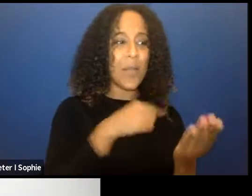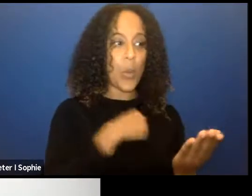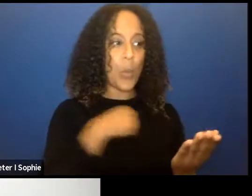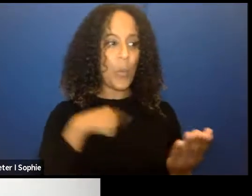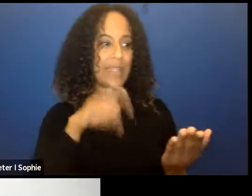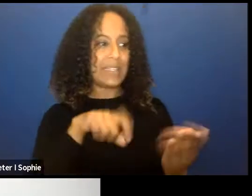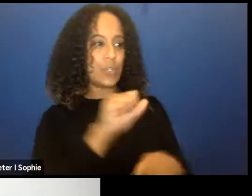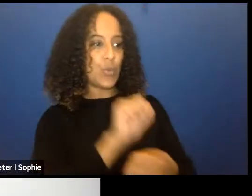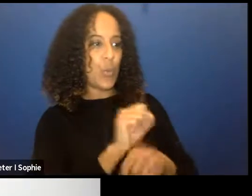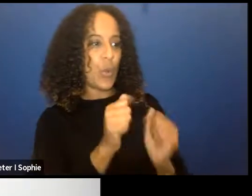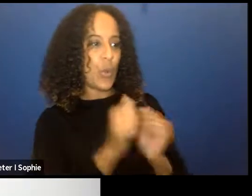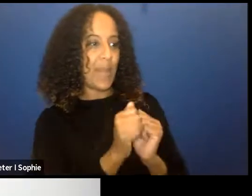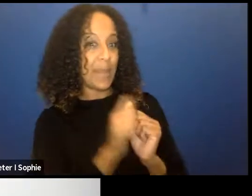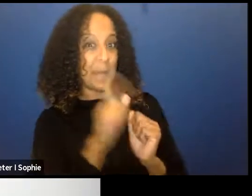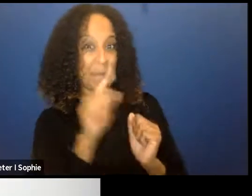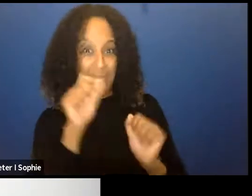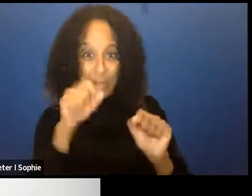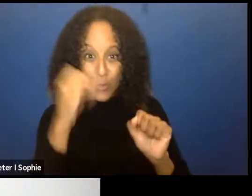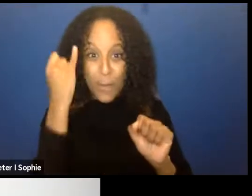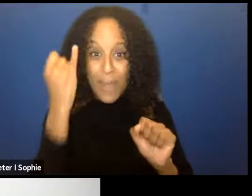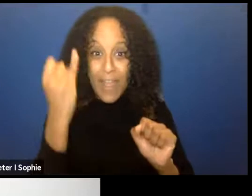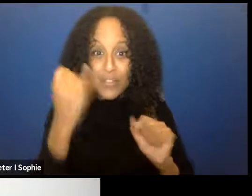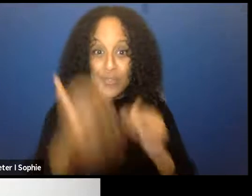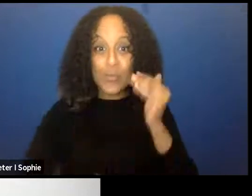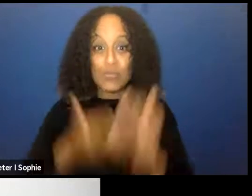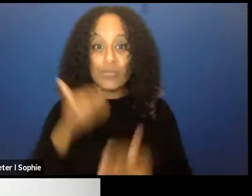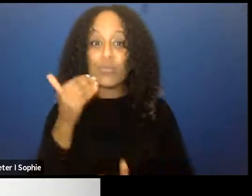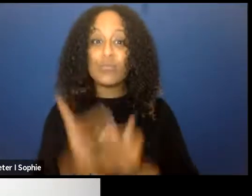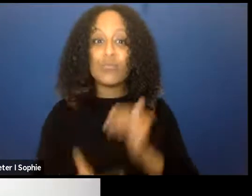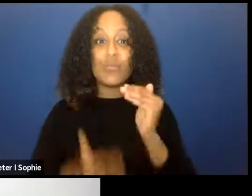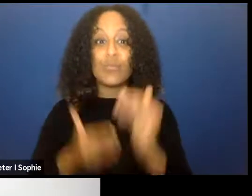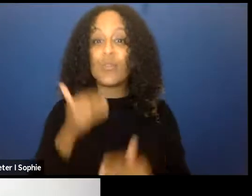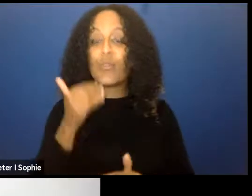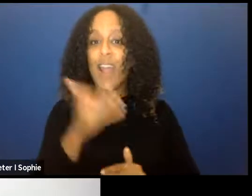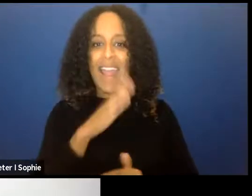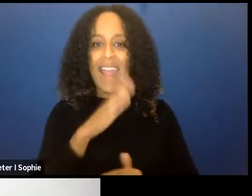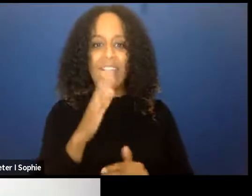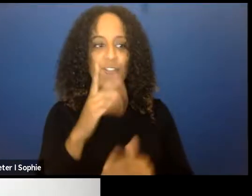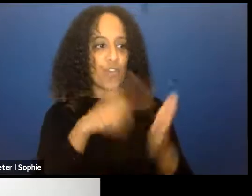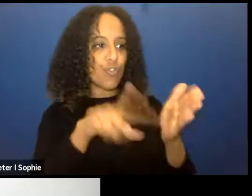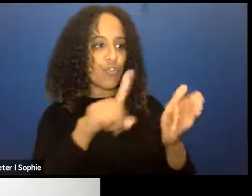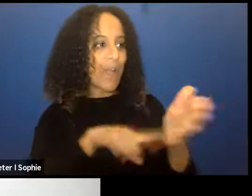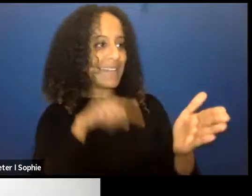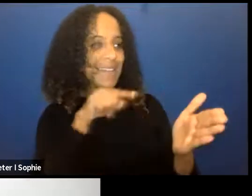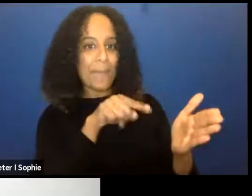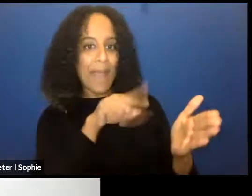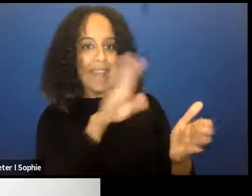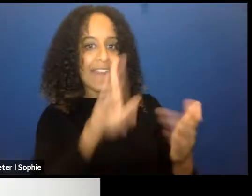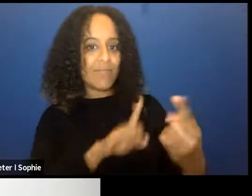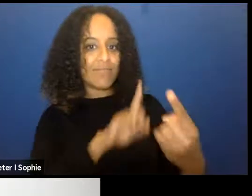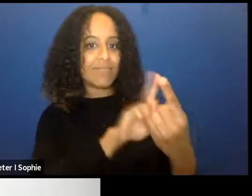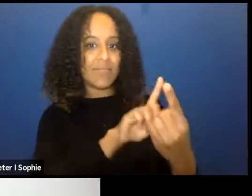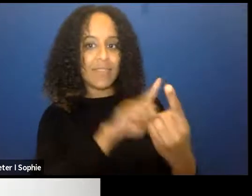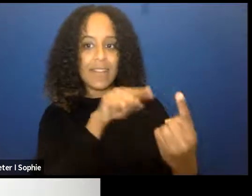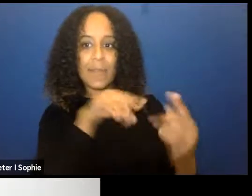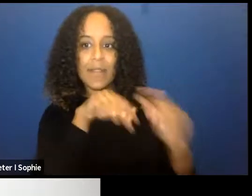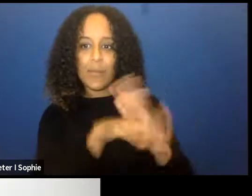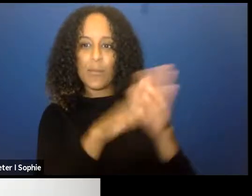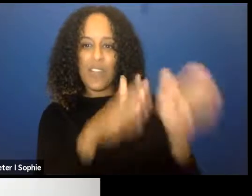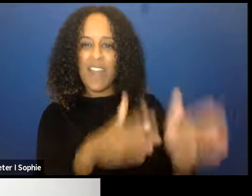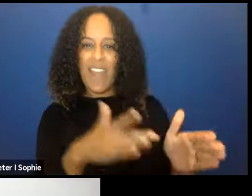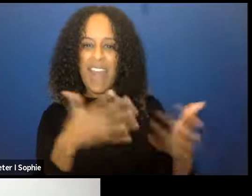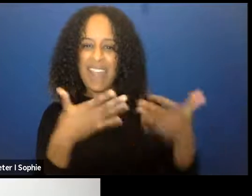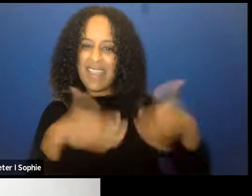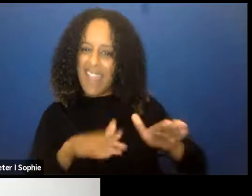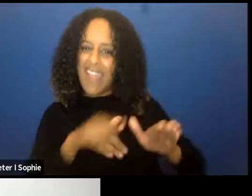with. But if you can imagine going forward, I never corrected him. I never met him in person. And I just kind of let